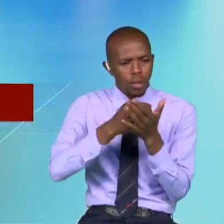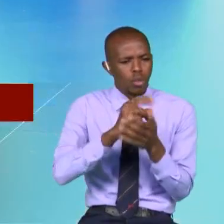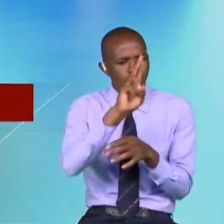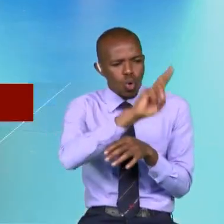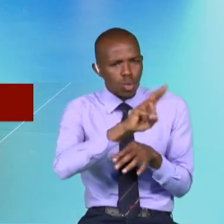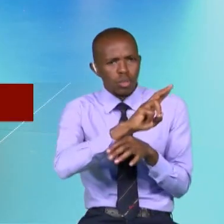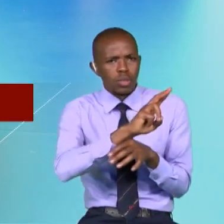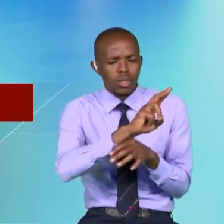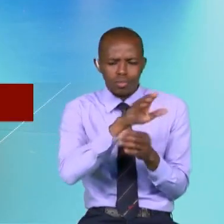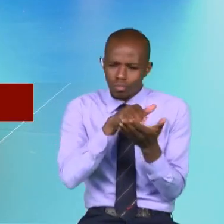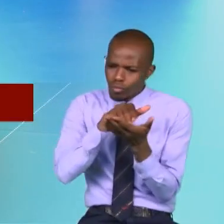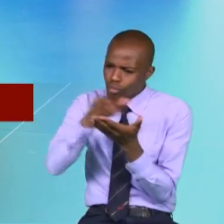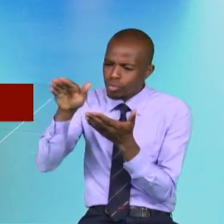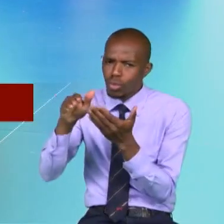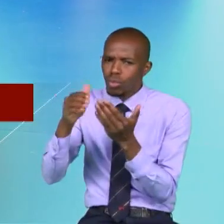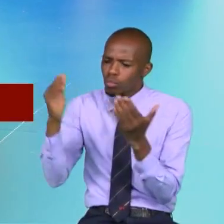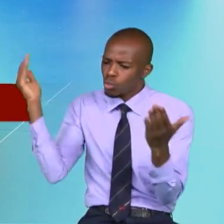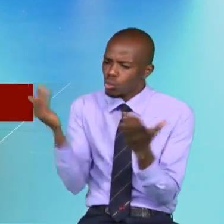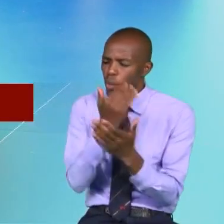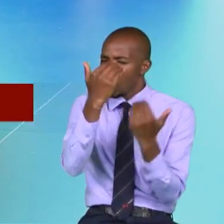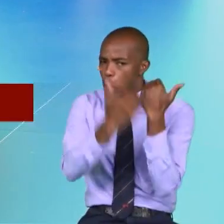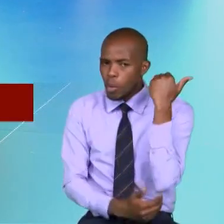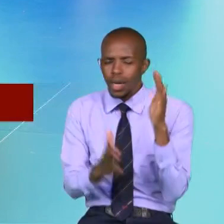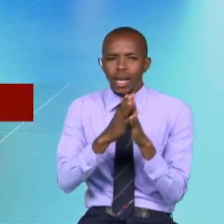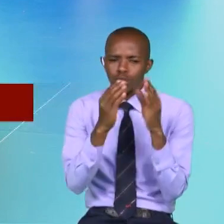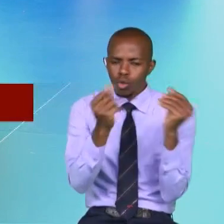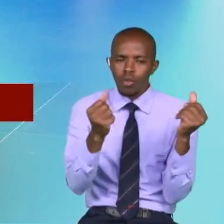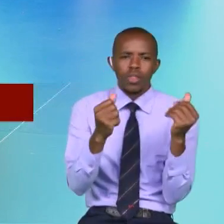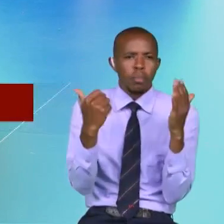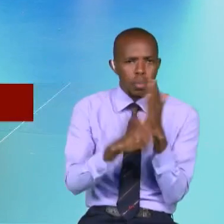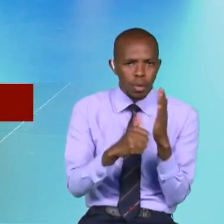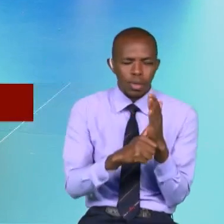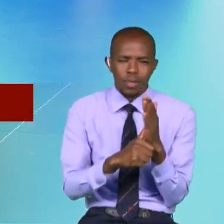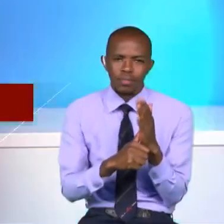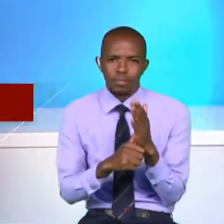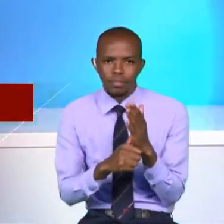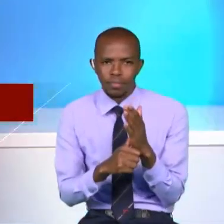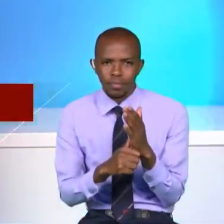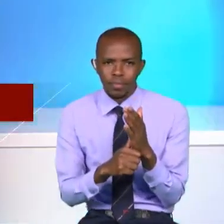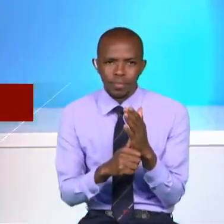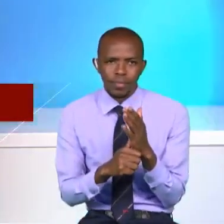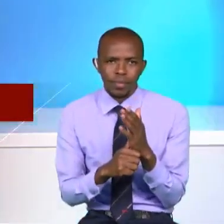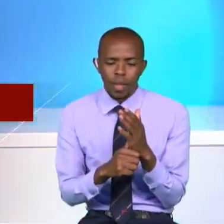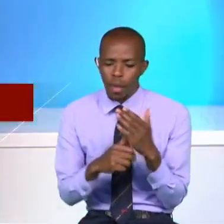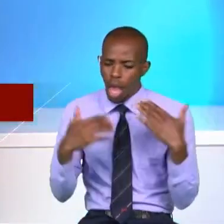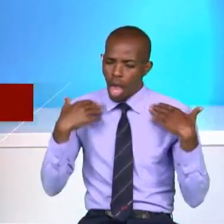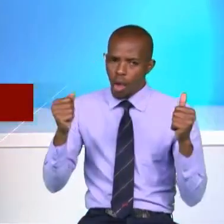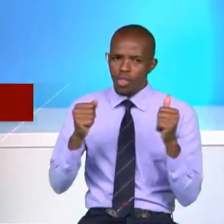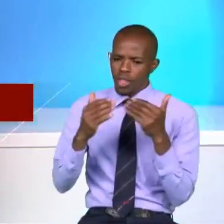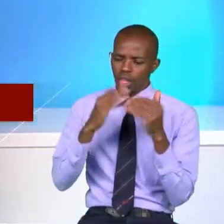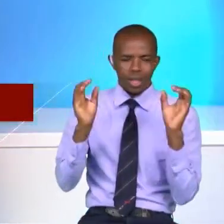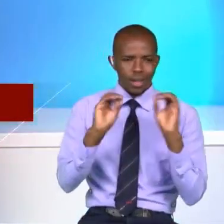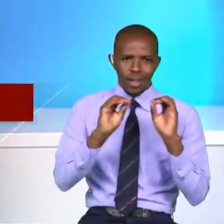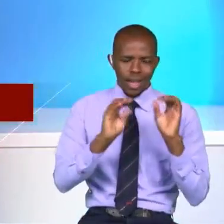been deployed to alleviate poverty and to deal with this crisis. let me not even touch healthcare. For